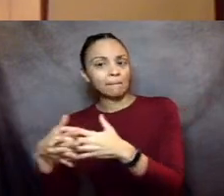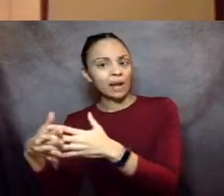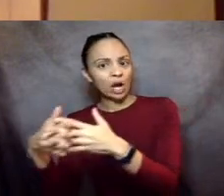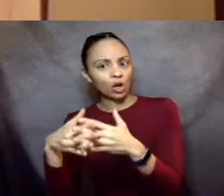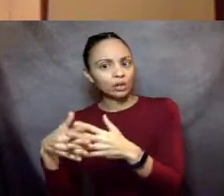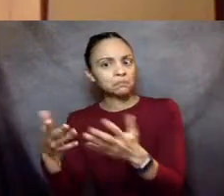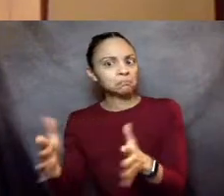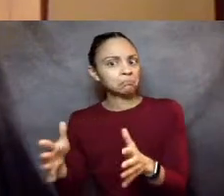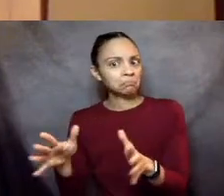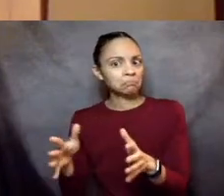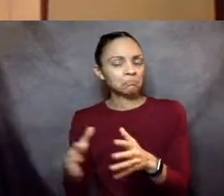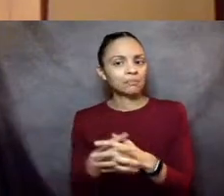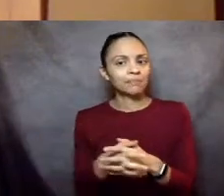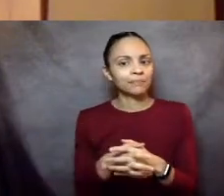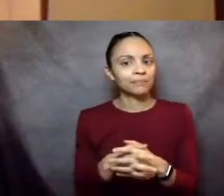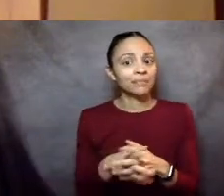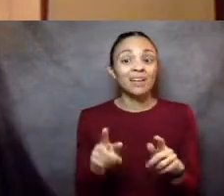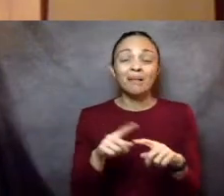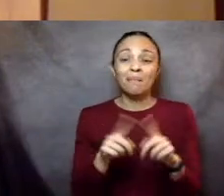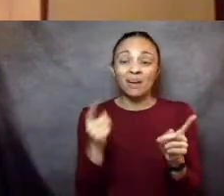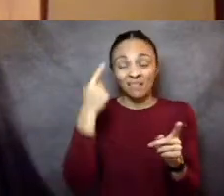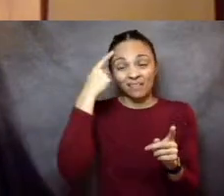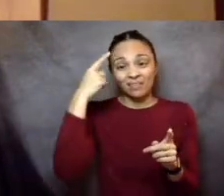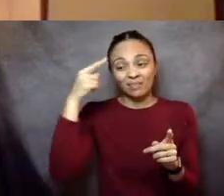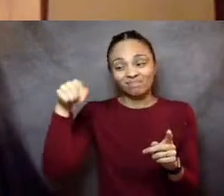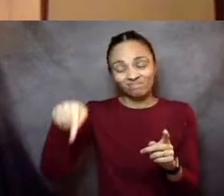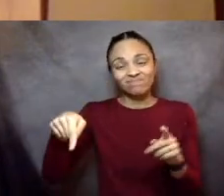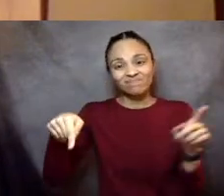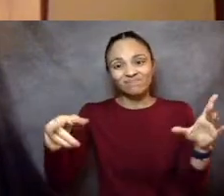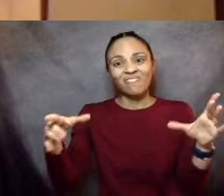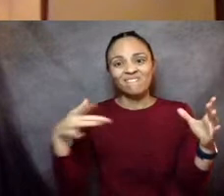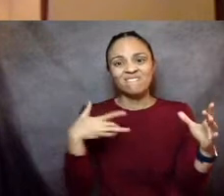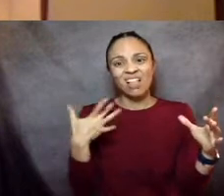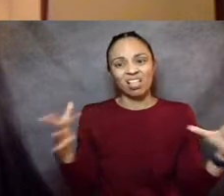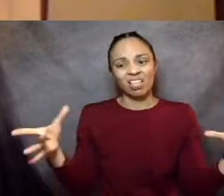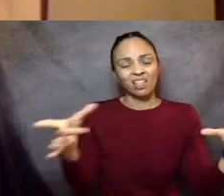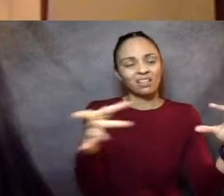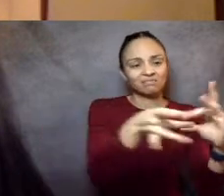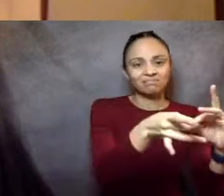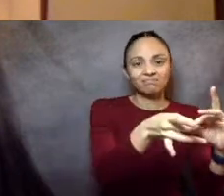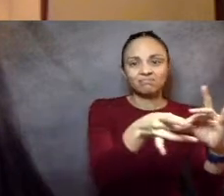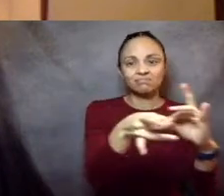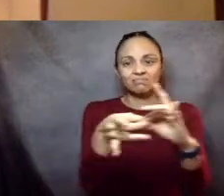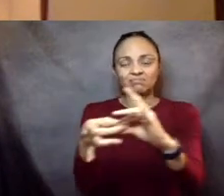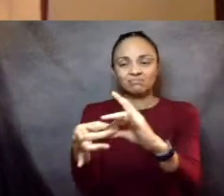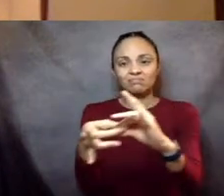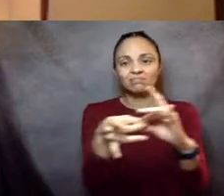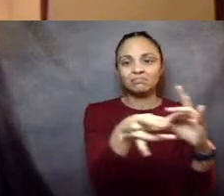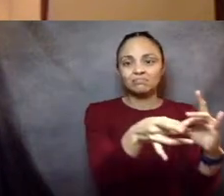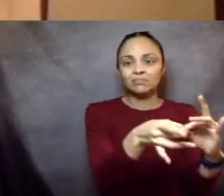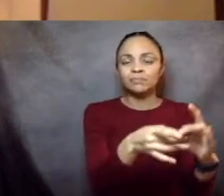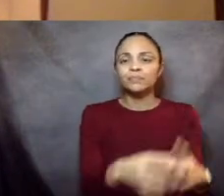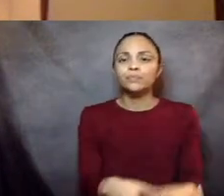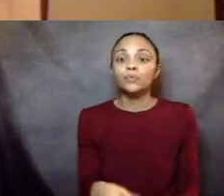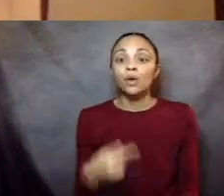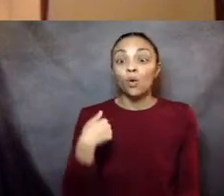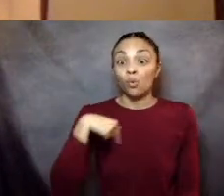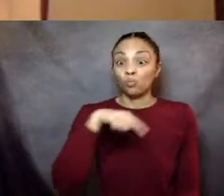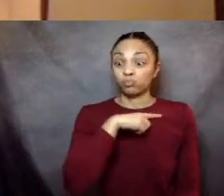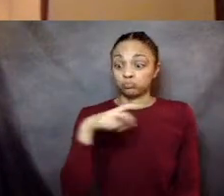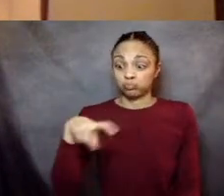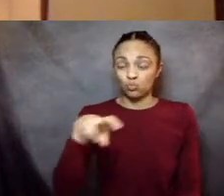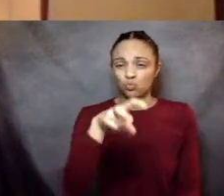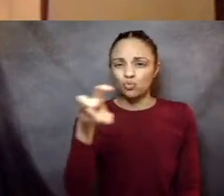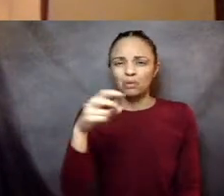really feeling a sense of belonging. We went, I think it was 7 countries